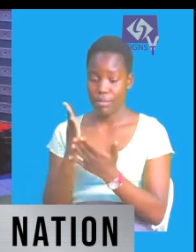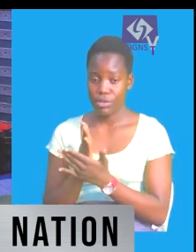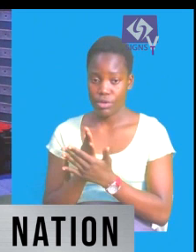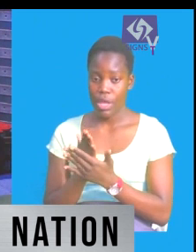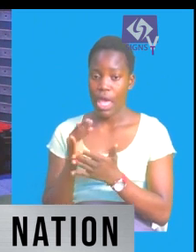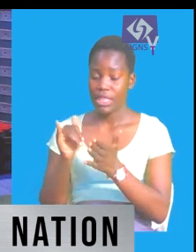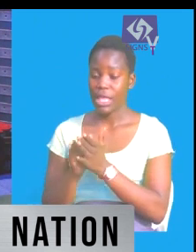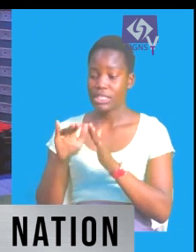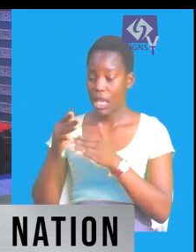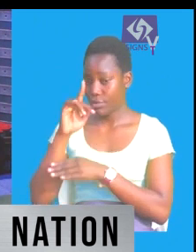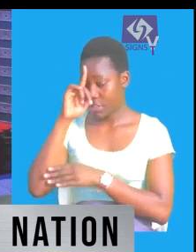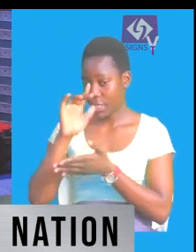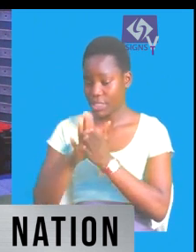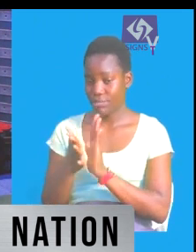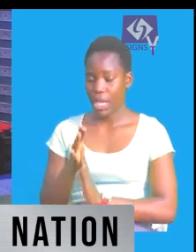That's how serious it gets.